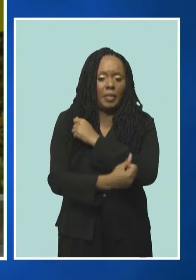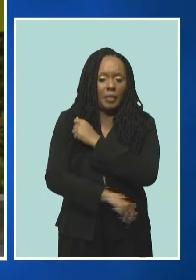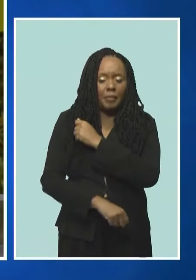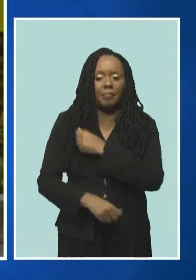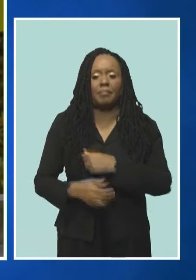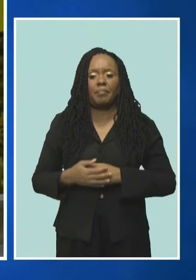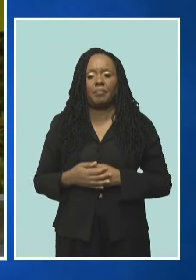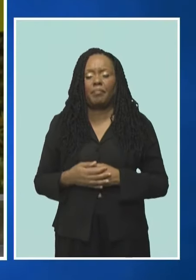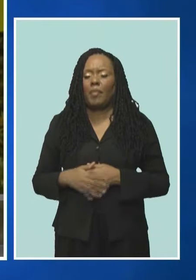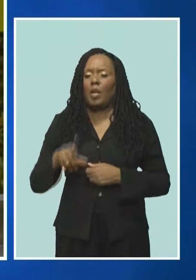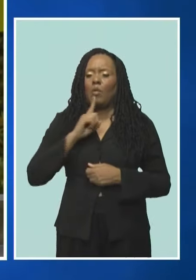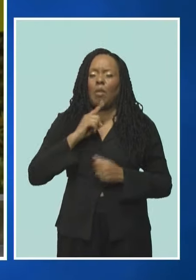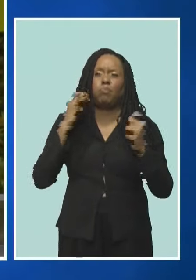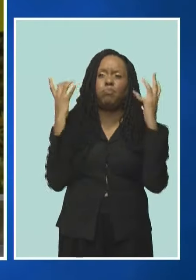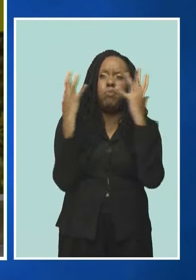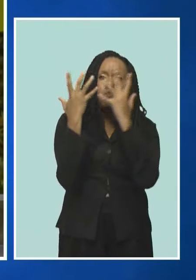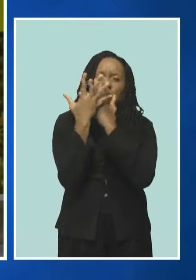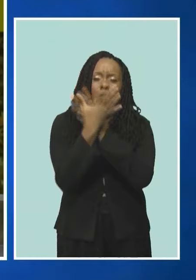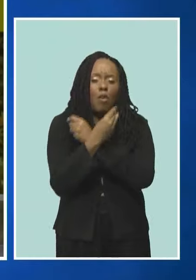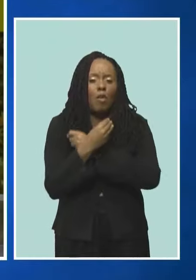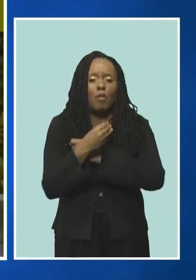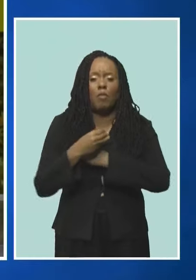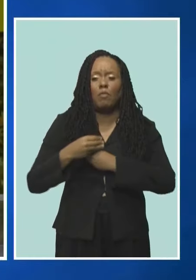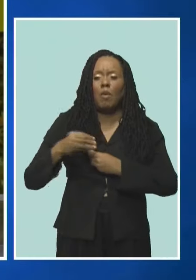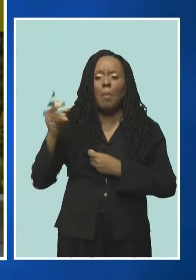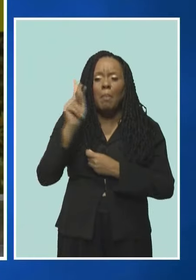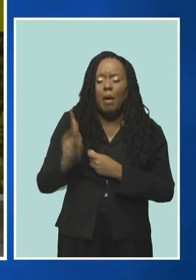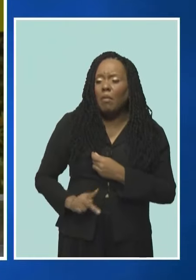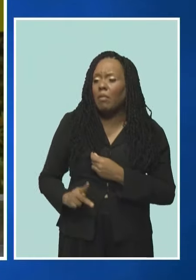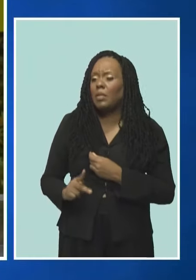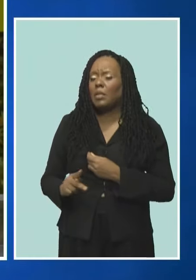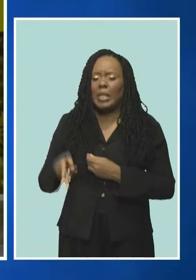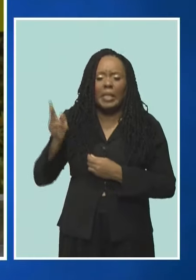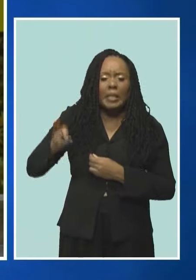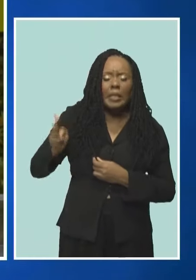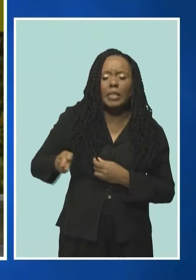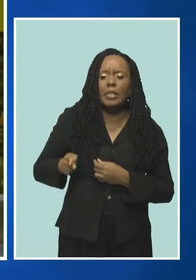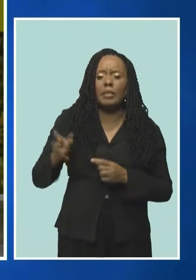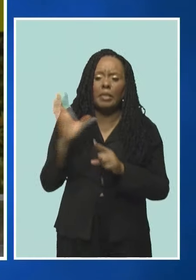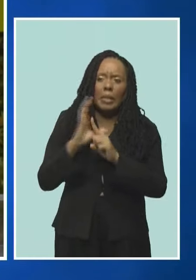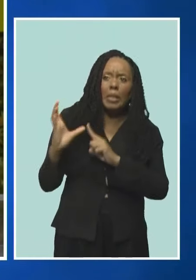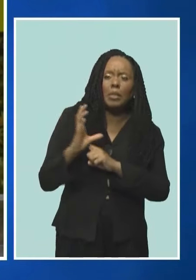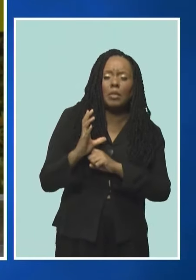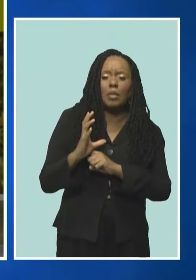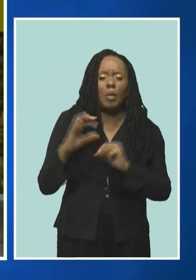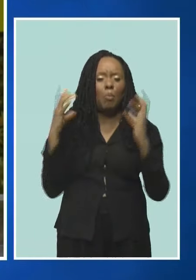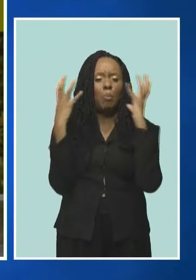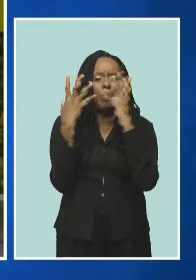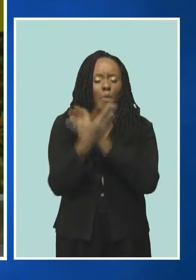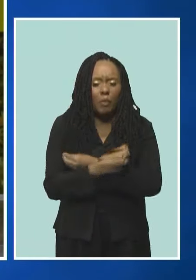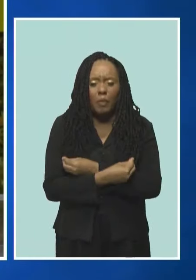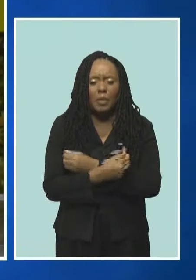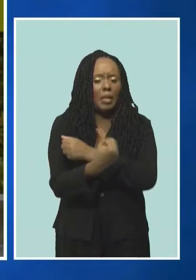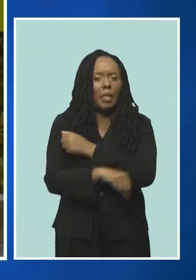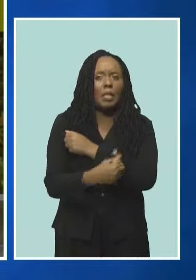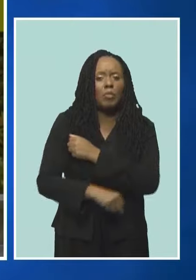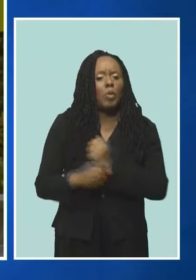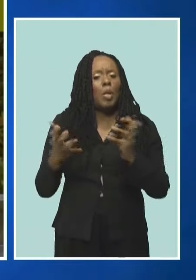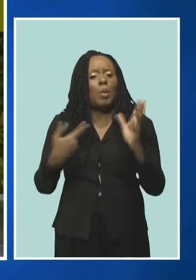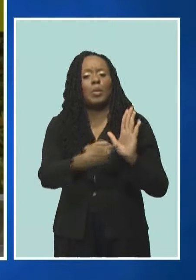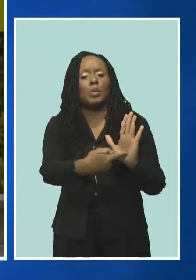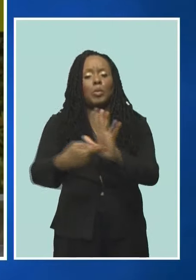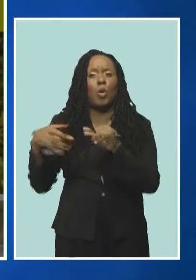a picturesque parish brimming with history, heritage, and culture that we are eager to showcase to the world through